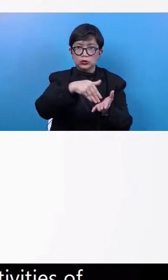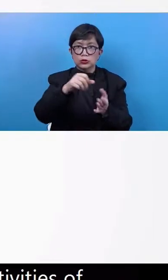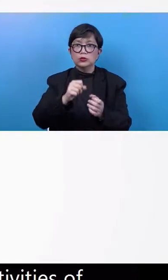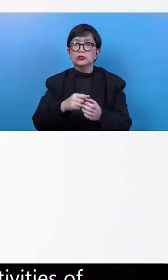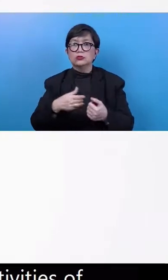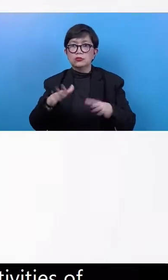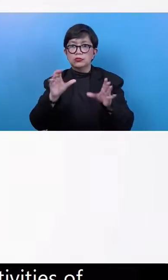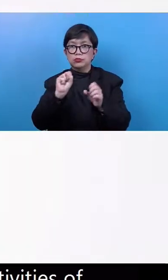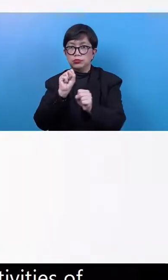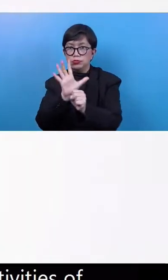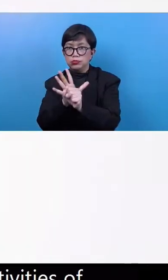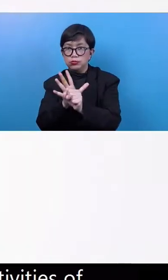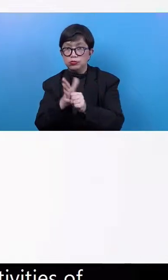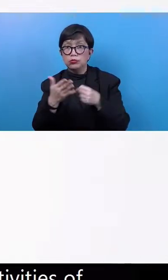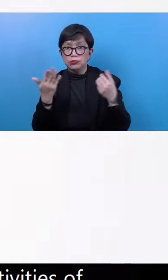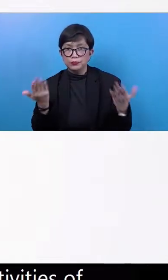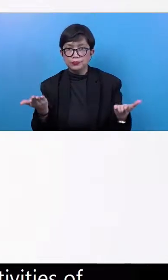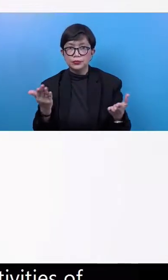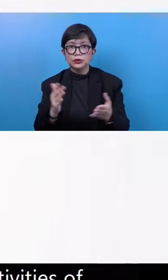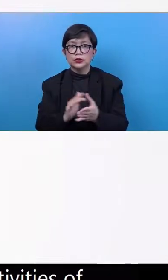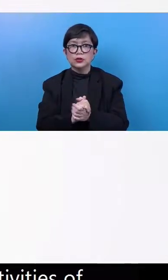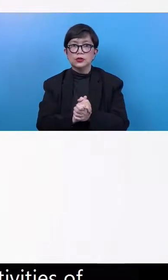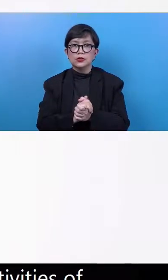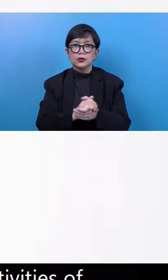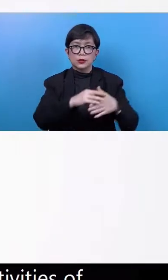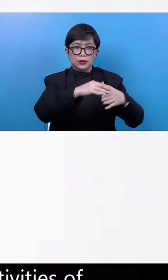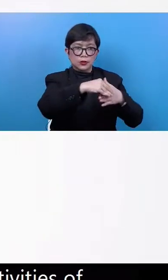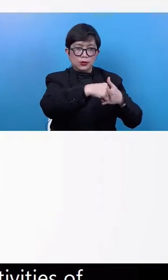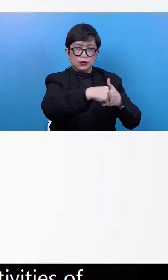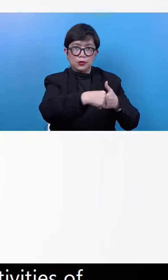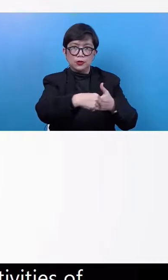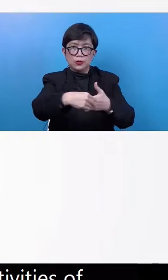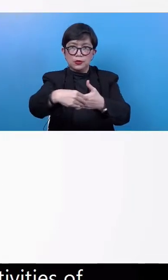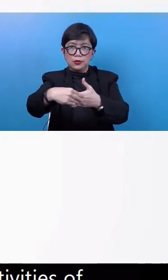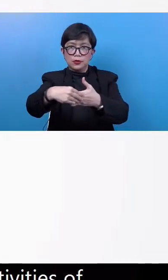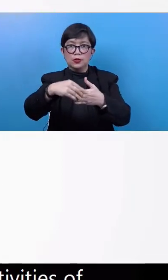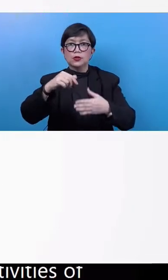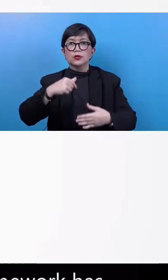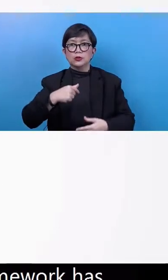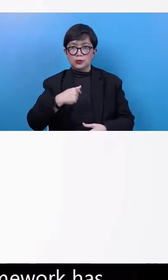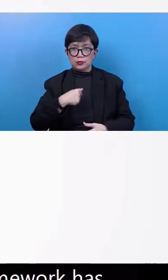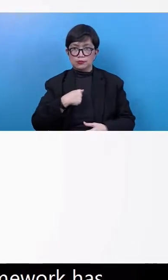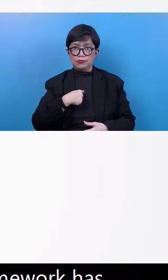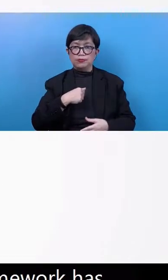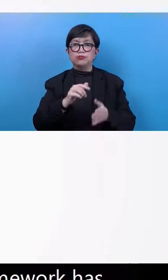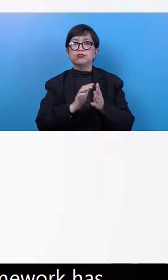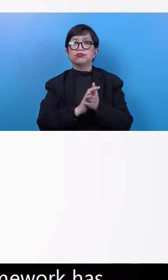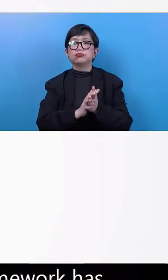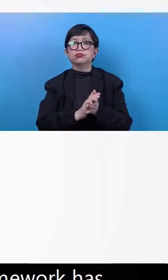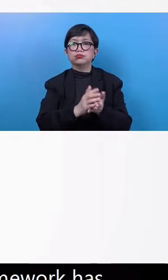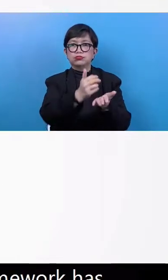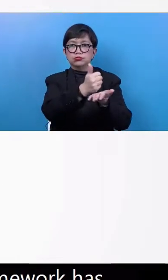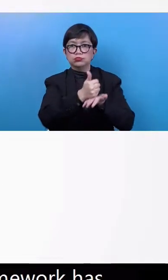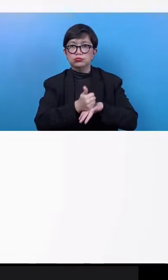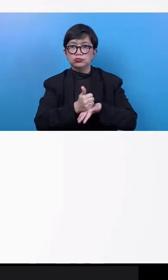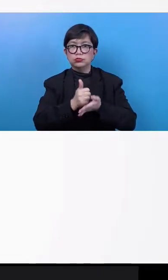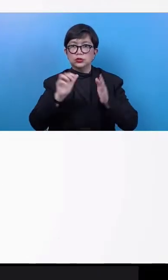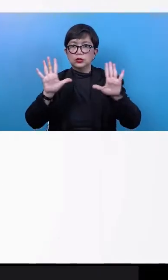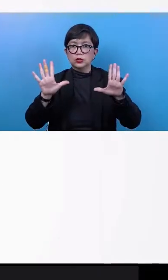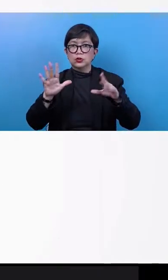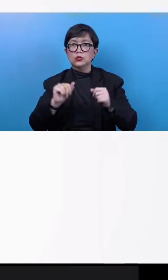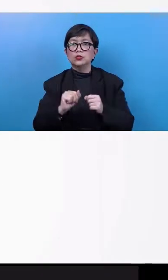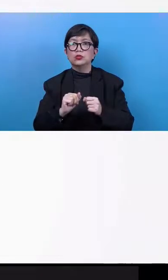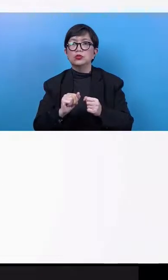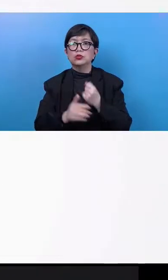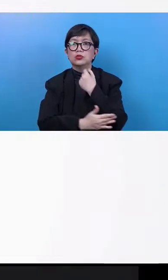plan, which guide the 10 member states in terms of their recovery. Second, strong governance processes by